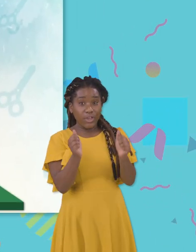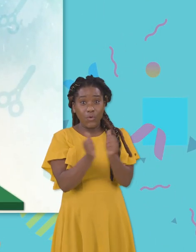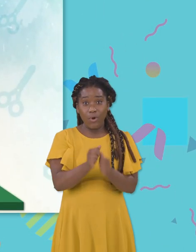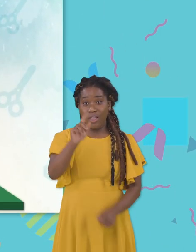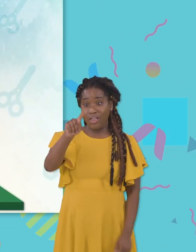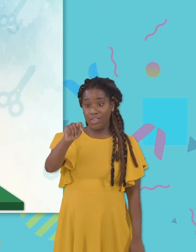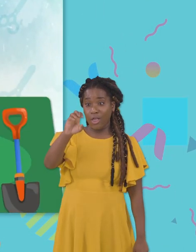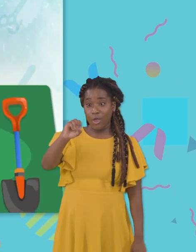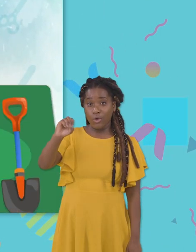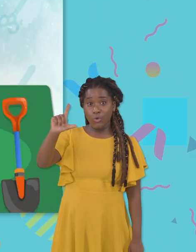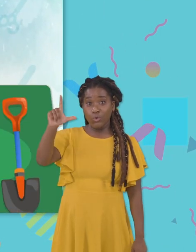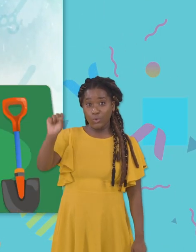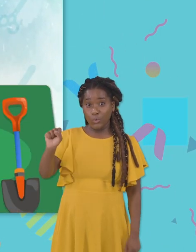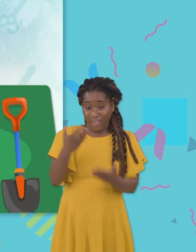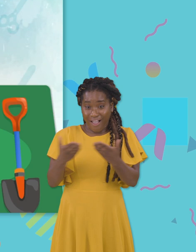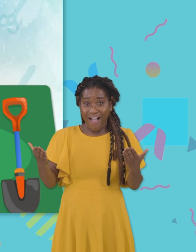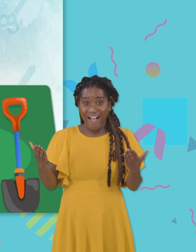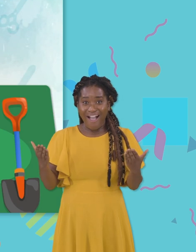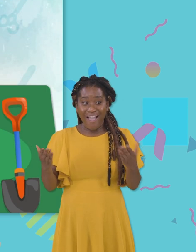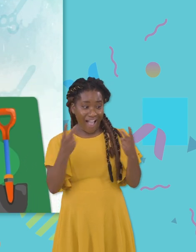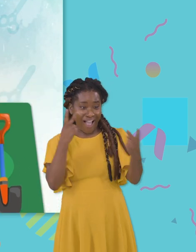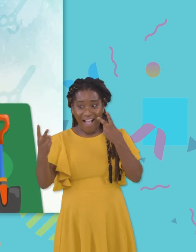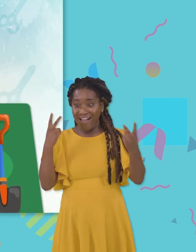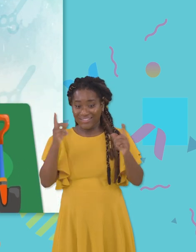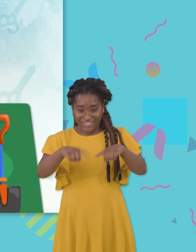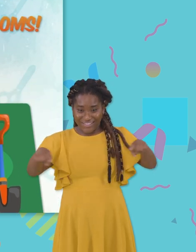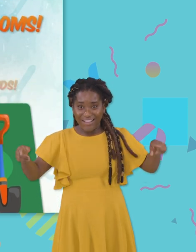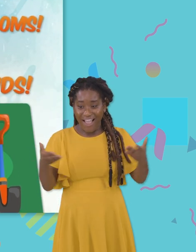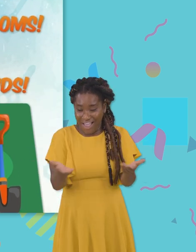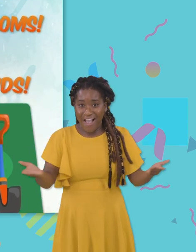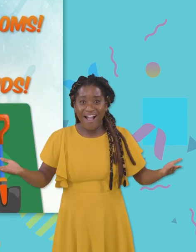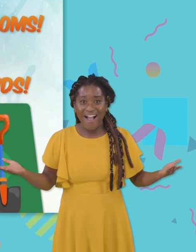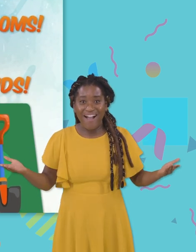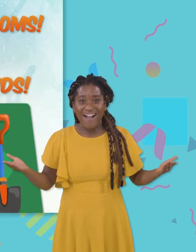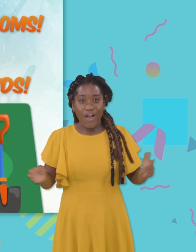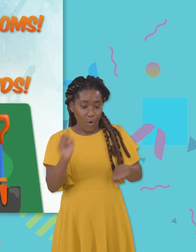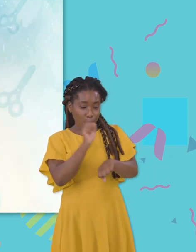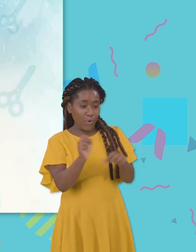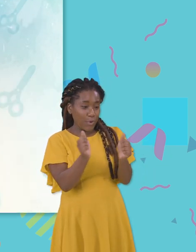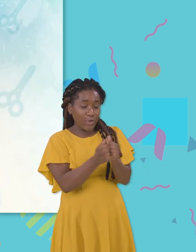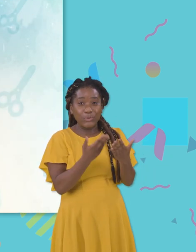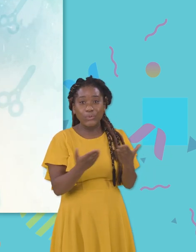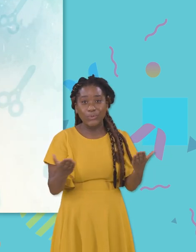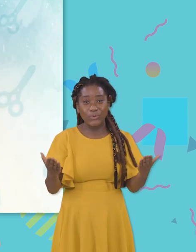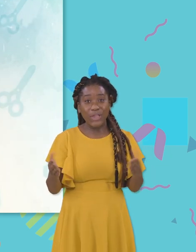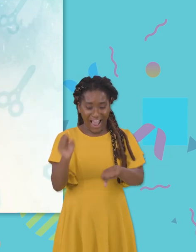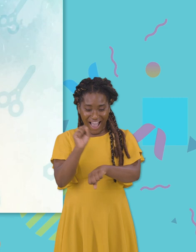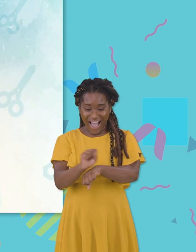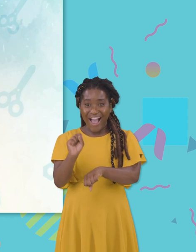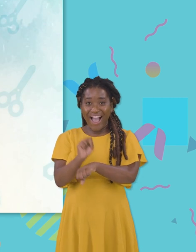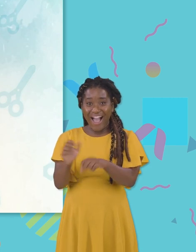Working with tools, working with tools. You hear all kinds of things. When you're working